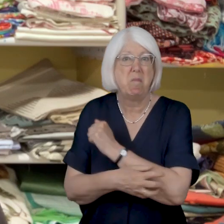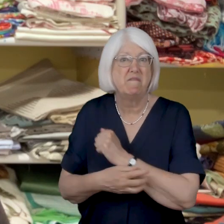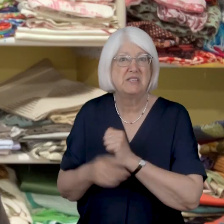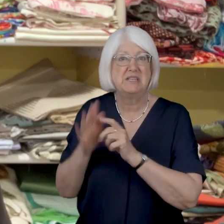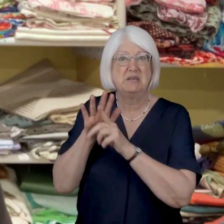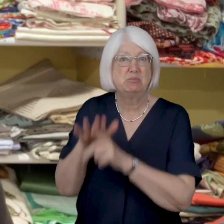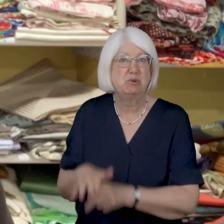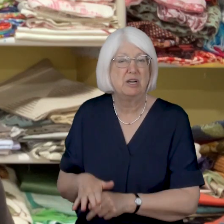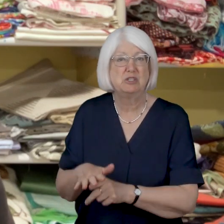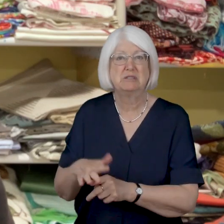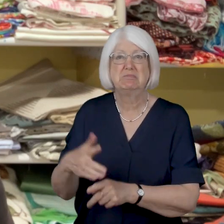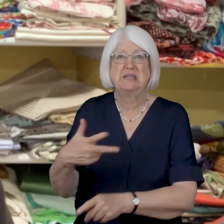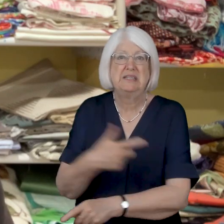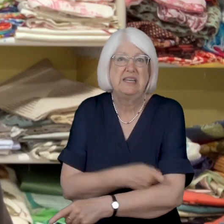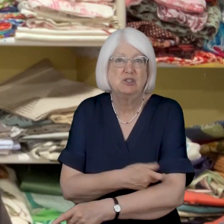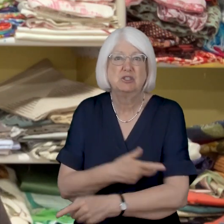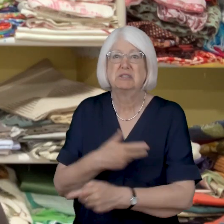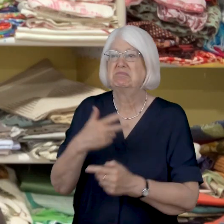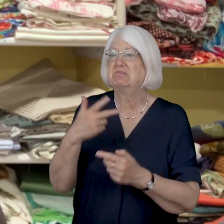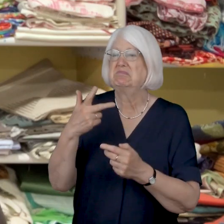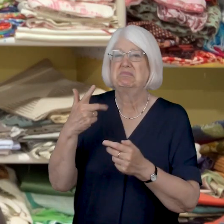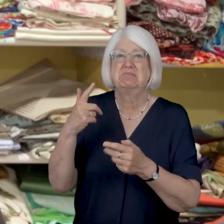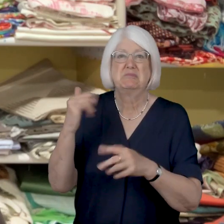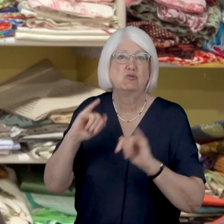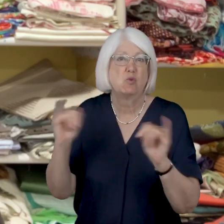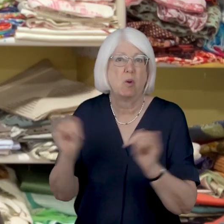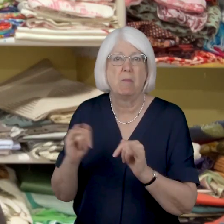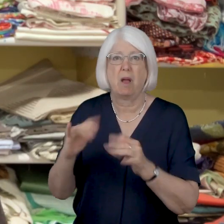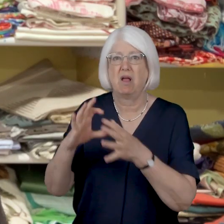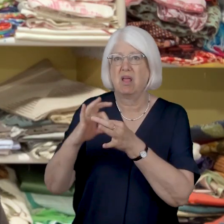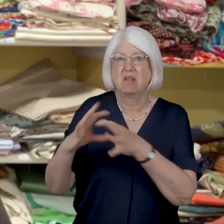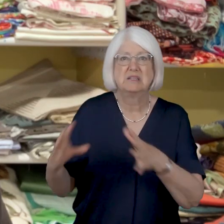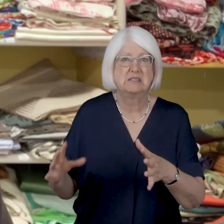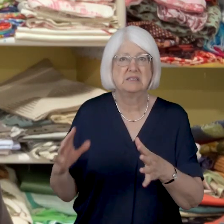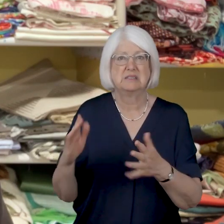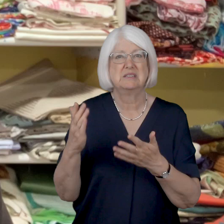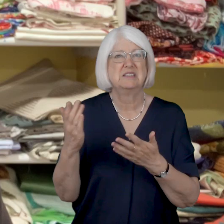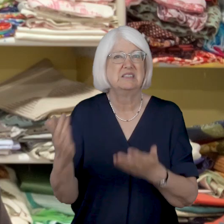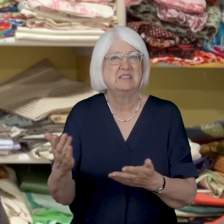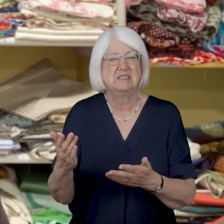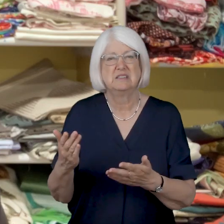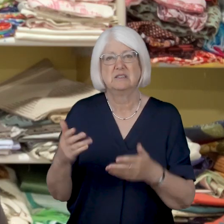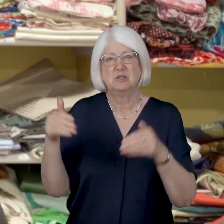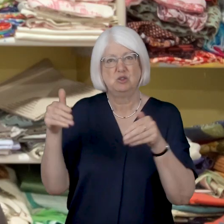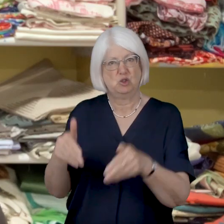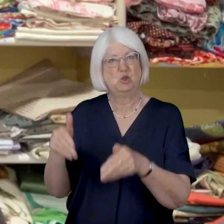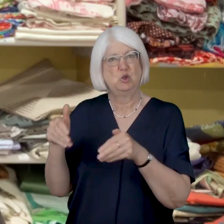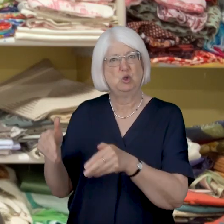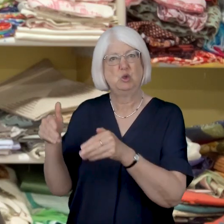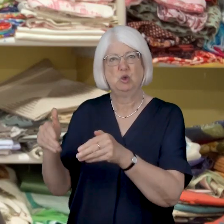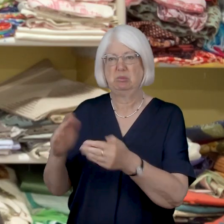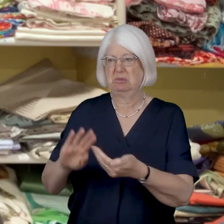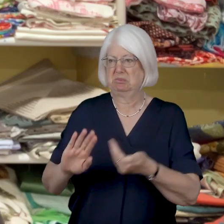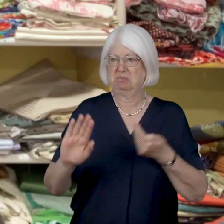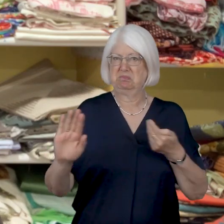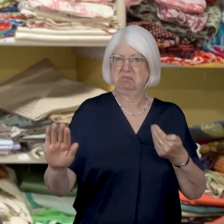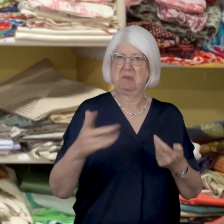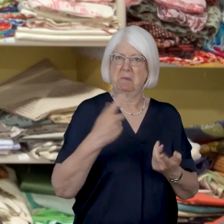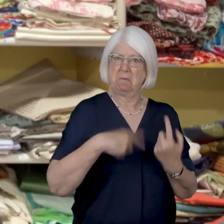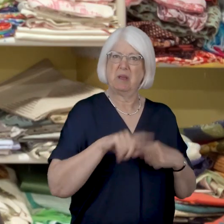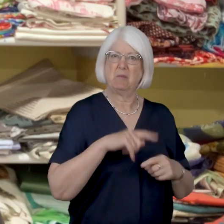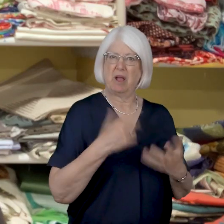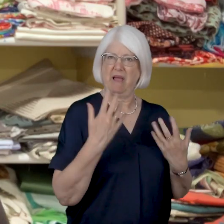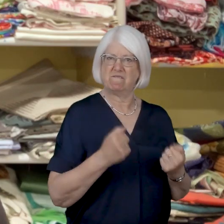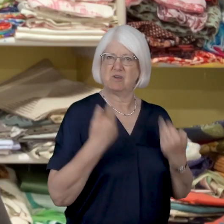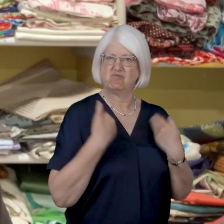poverty, oppression, addiction, trauma, disconnect. Tombs placed away from where people